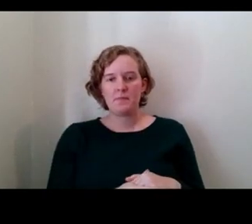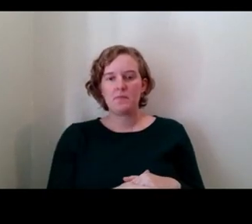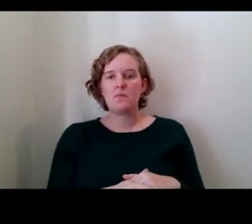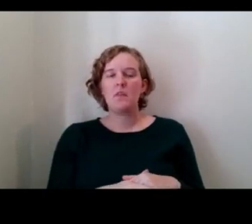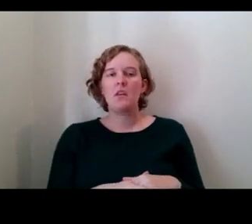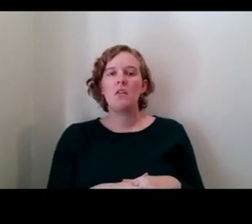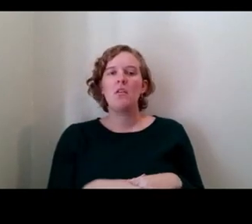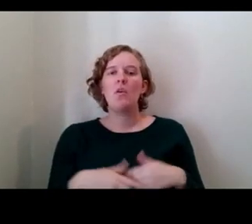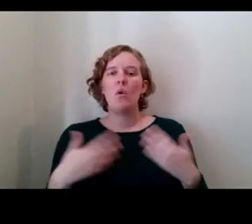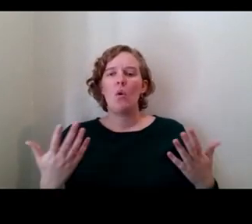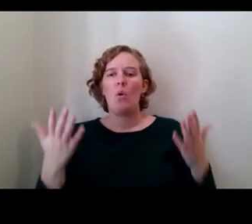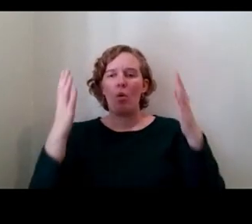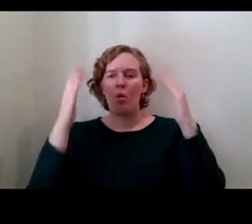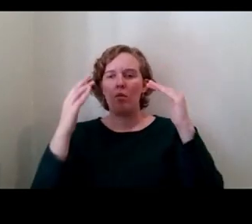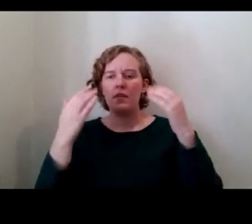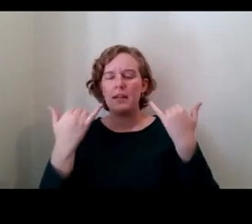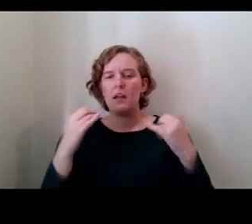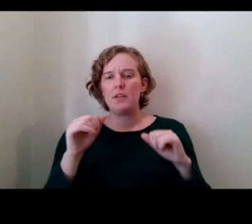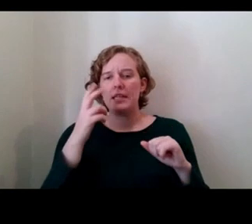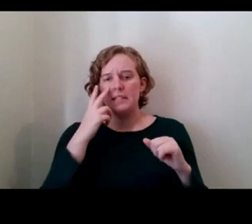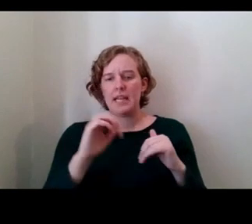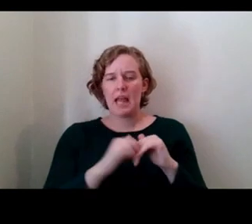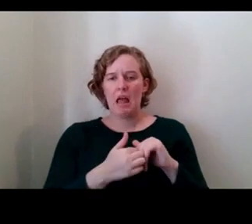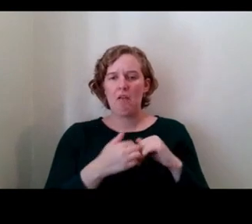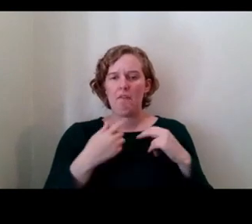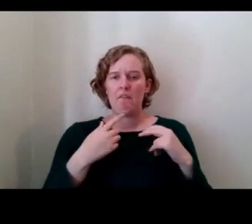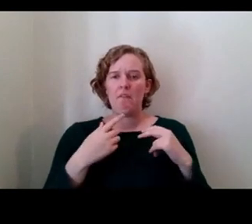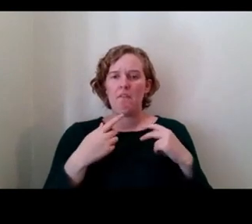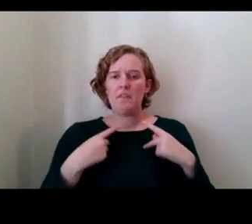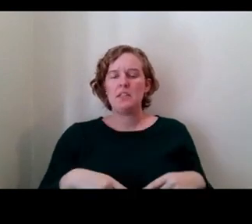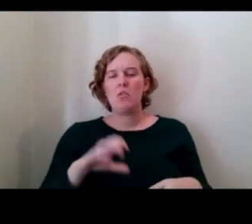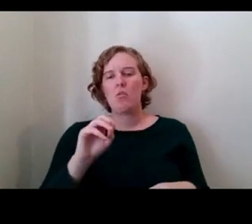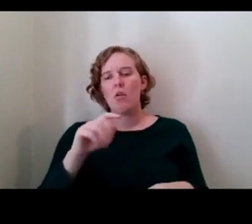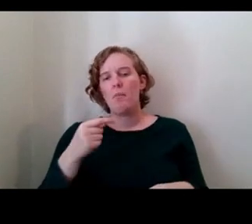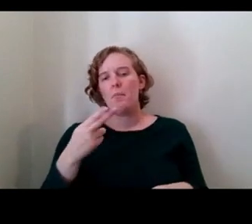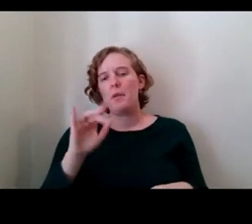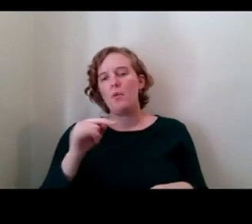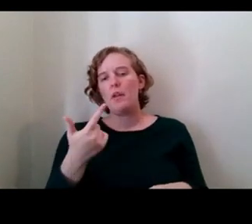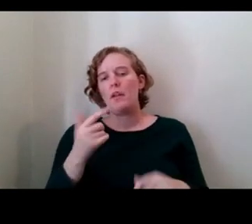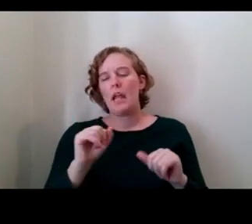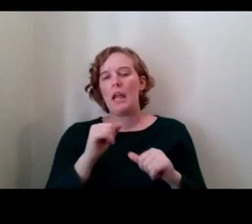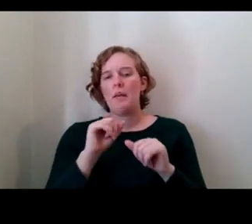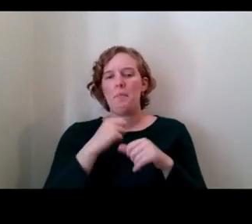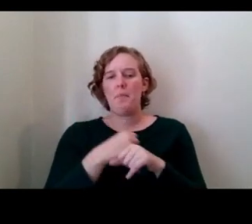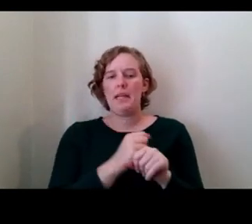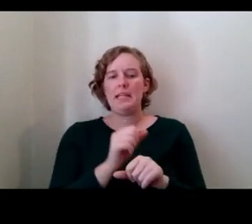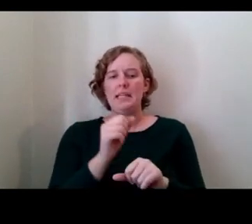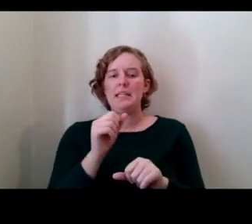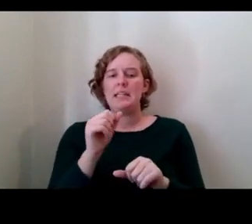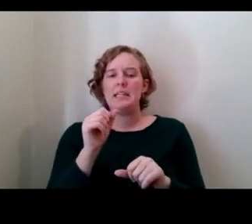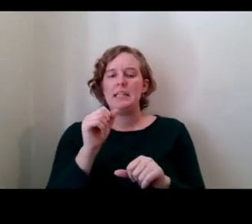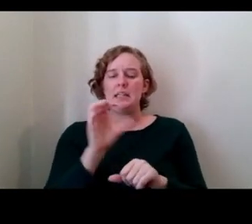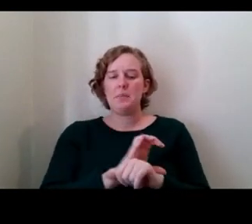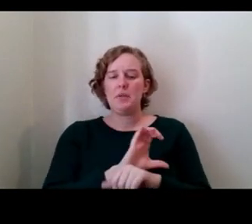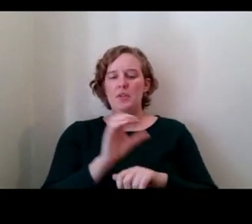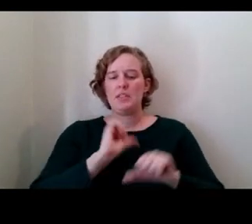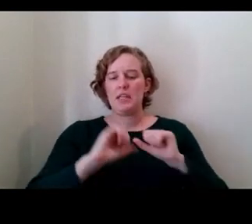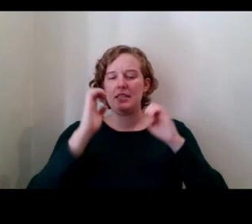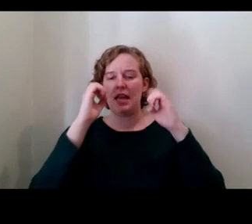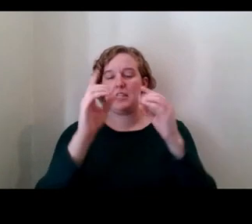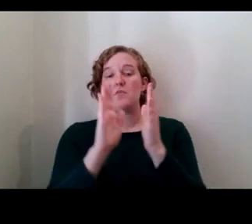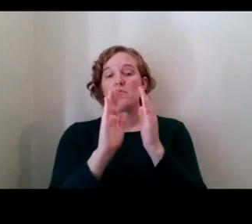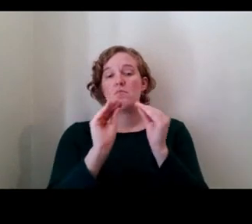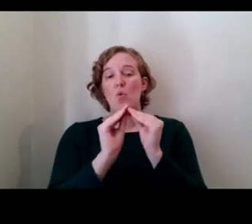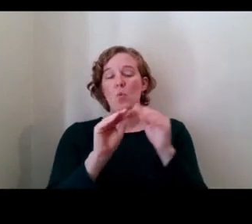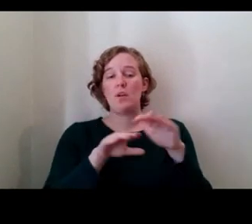So hopefully now you can see how physical computing can make computer science education more accessible, and computer science more